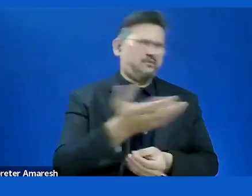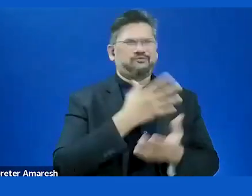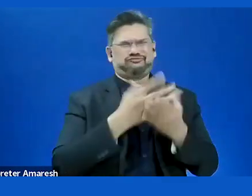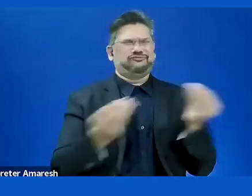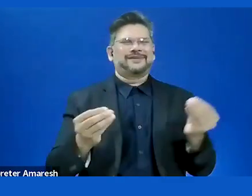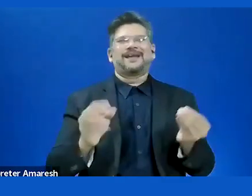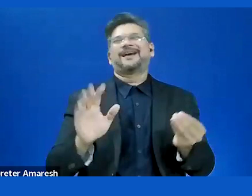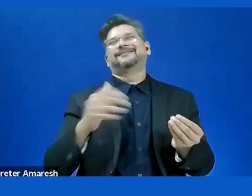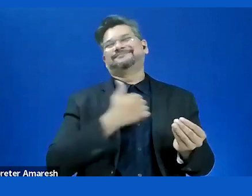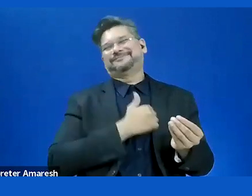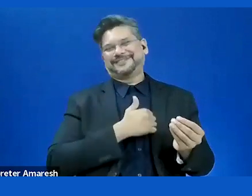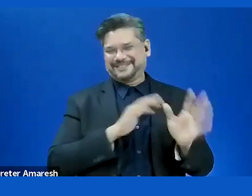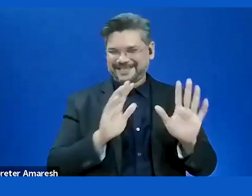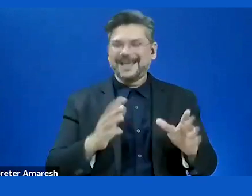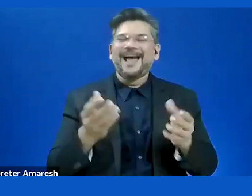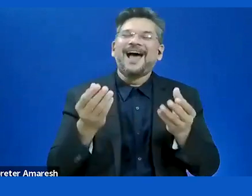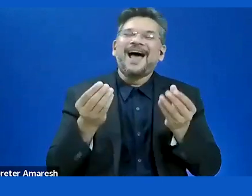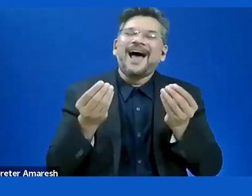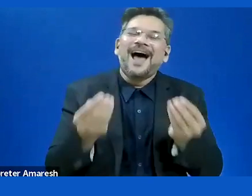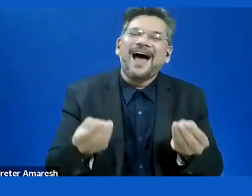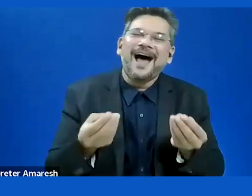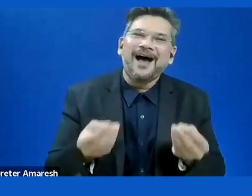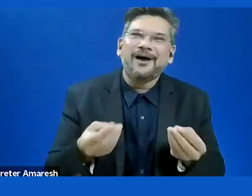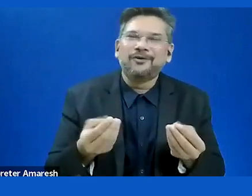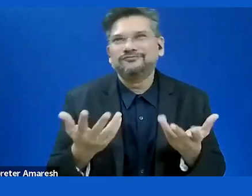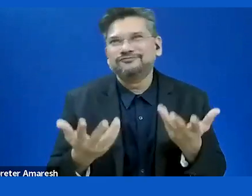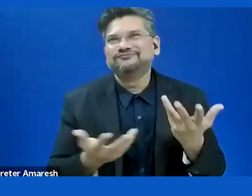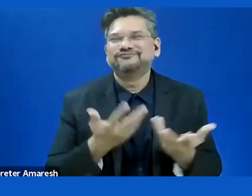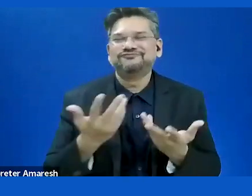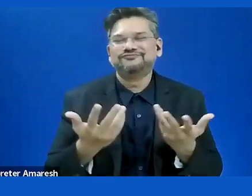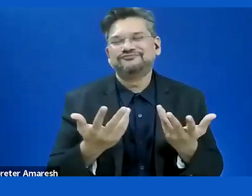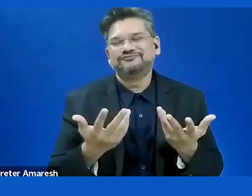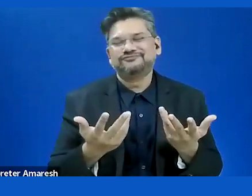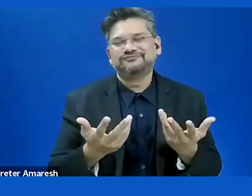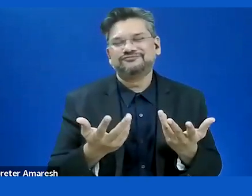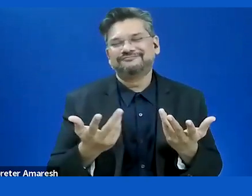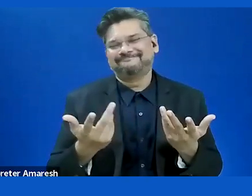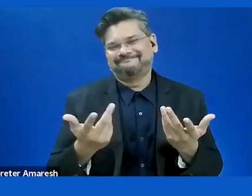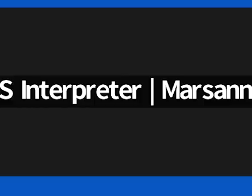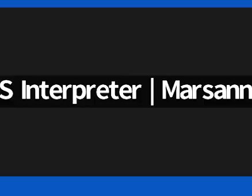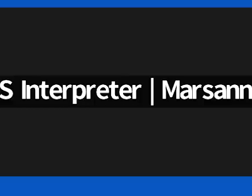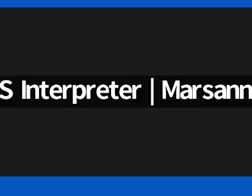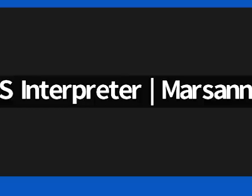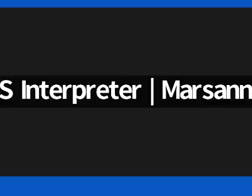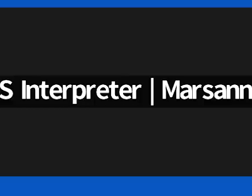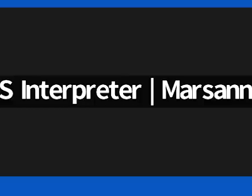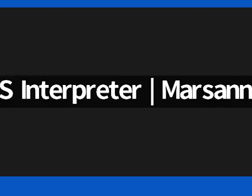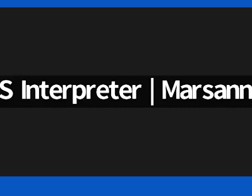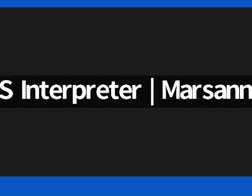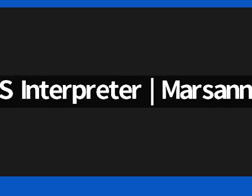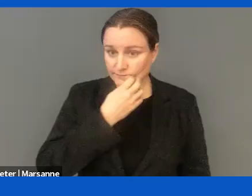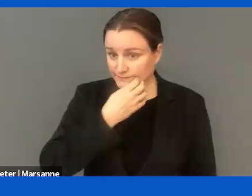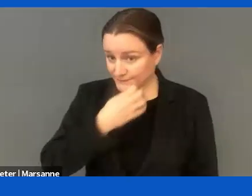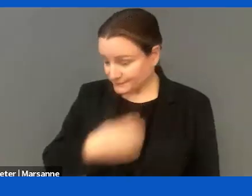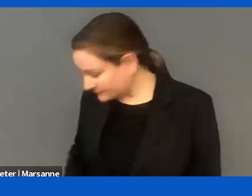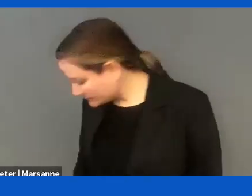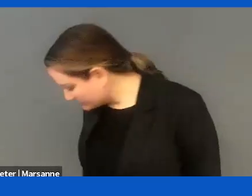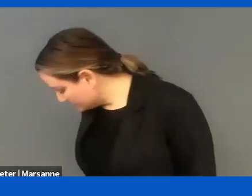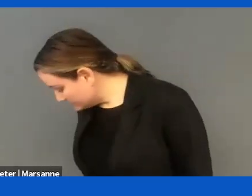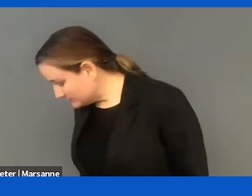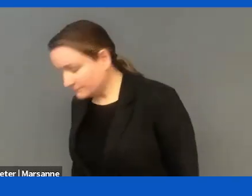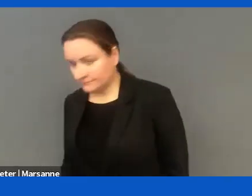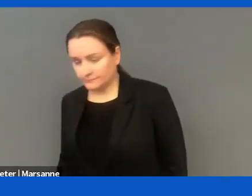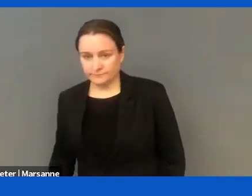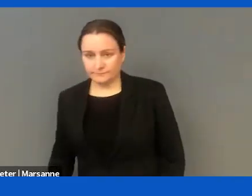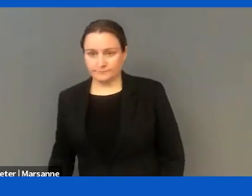no, but just how we make sure that we don't end up in the kind of the negative path that you also talked about